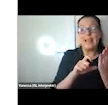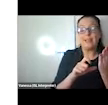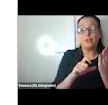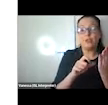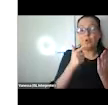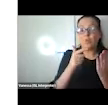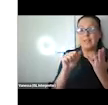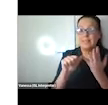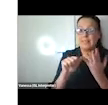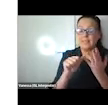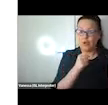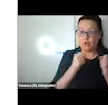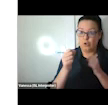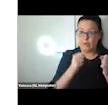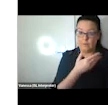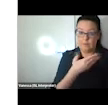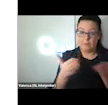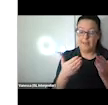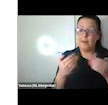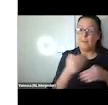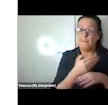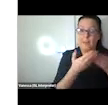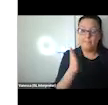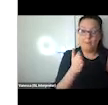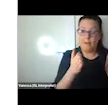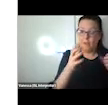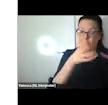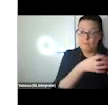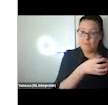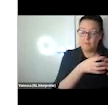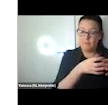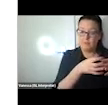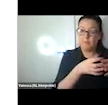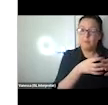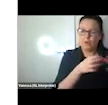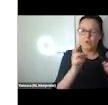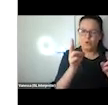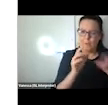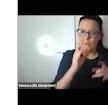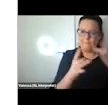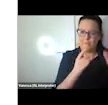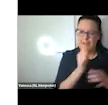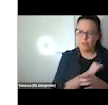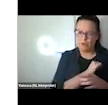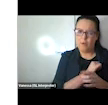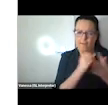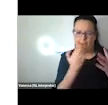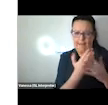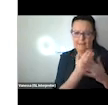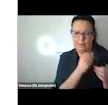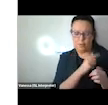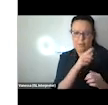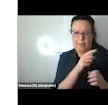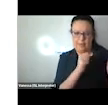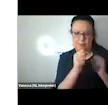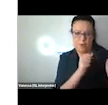provided by a public body, where it's practical and appropriate, it should ensure that the provision of access to that service by persons